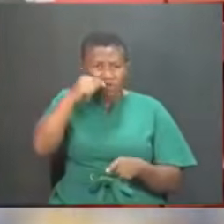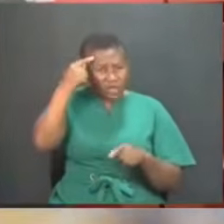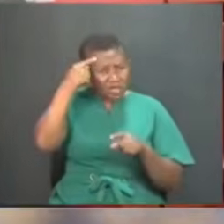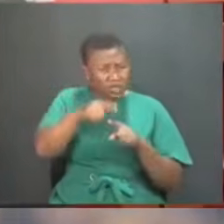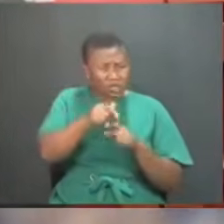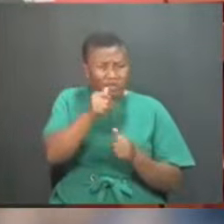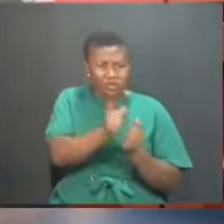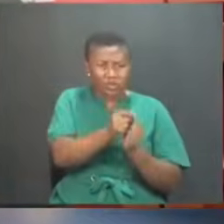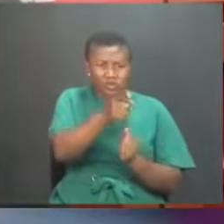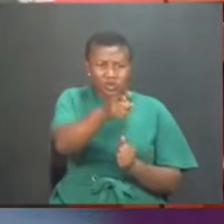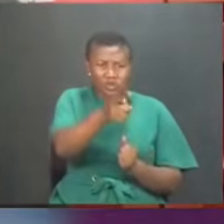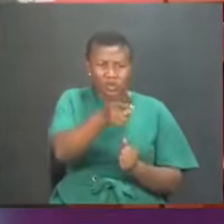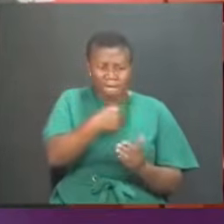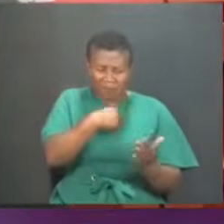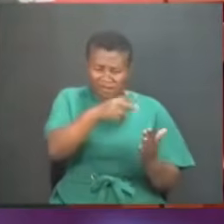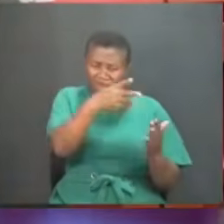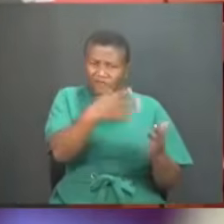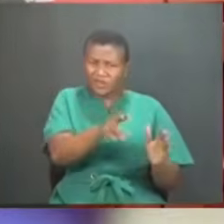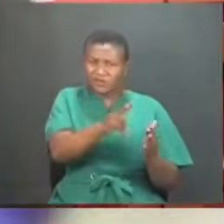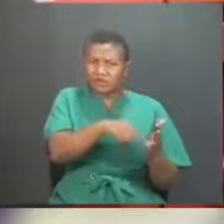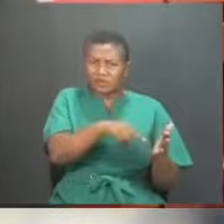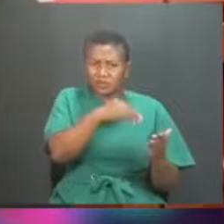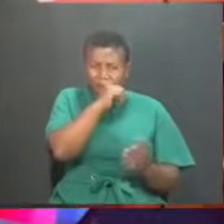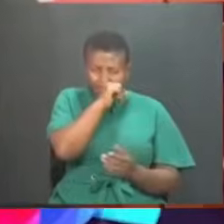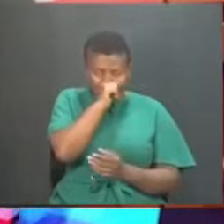I have already done what you are doing.